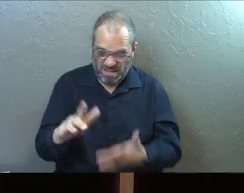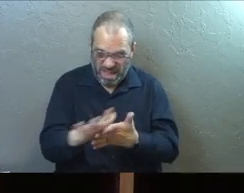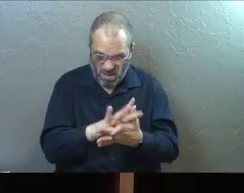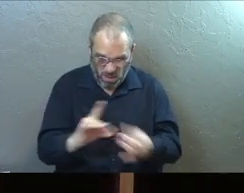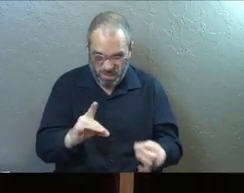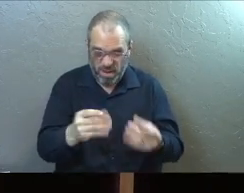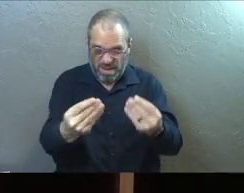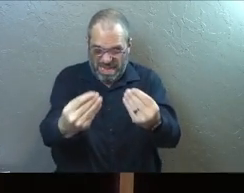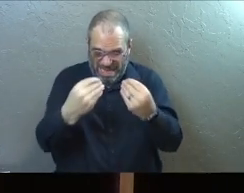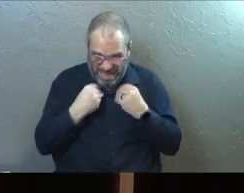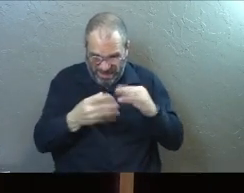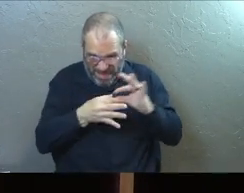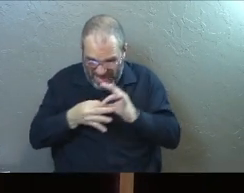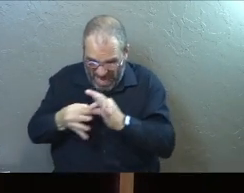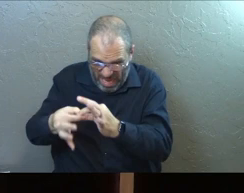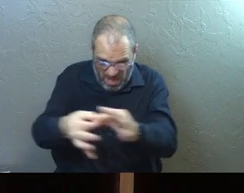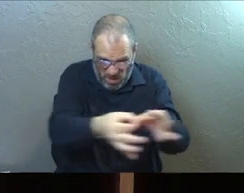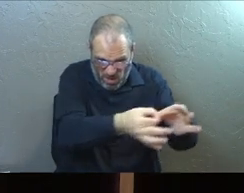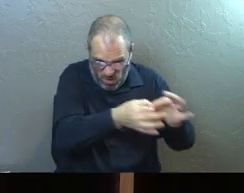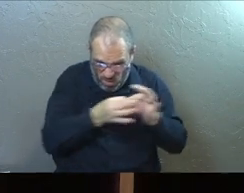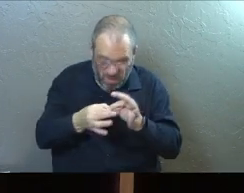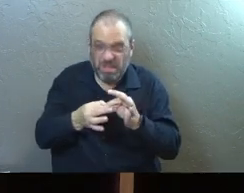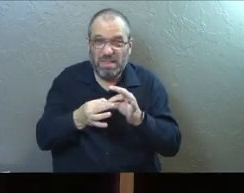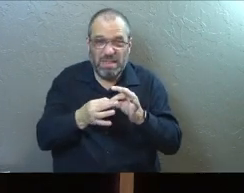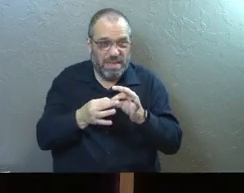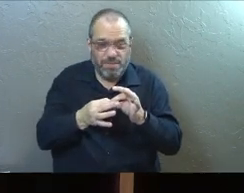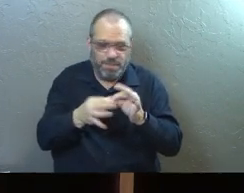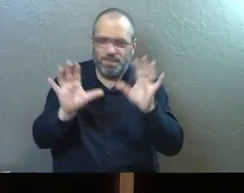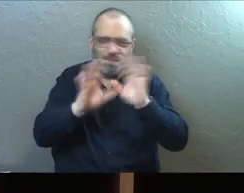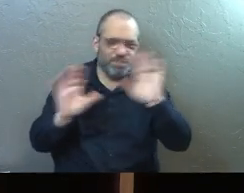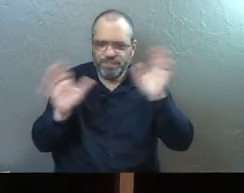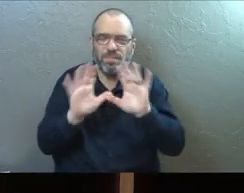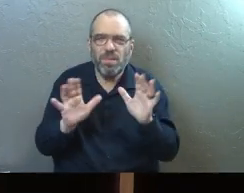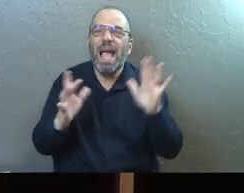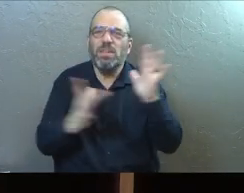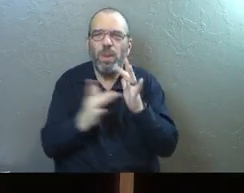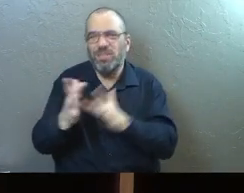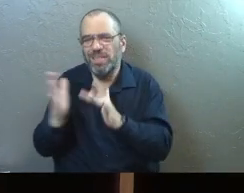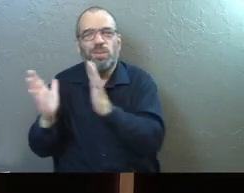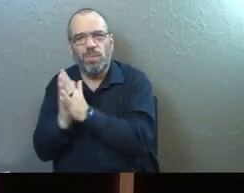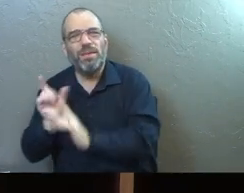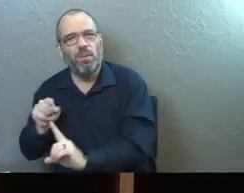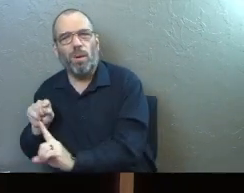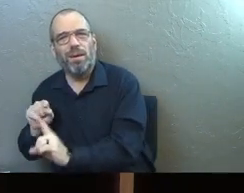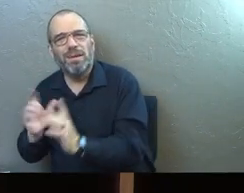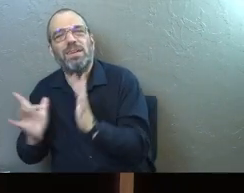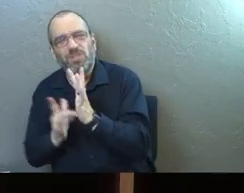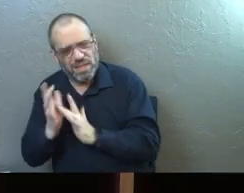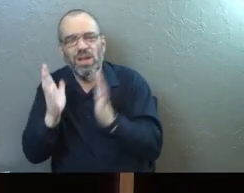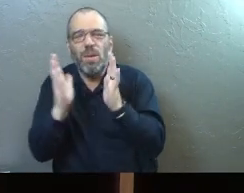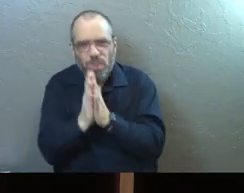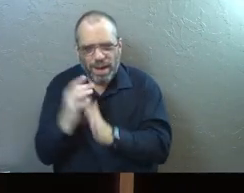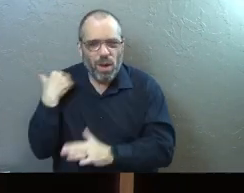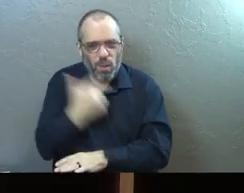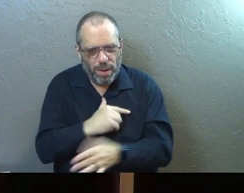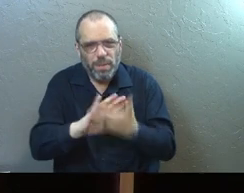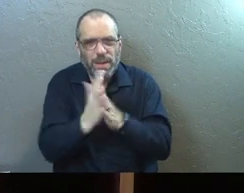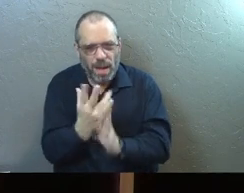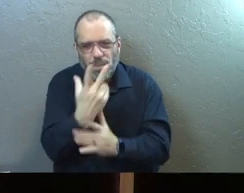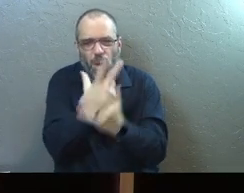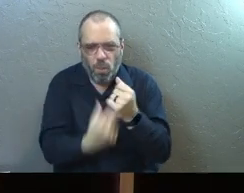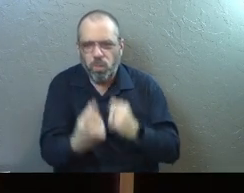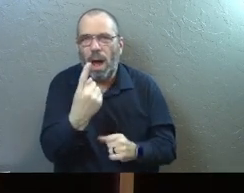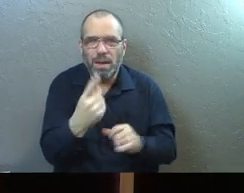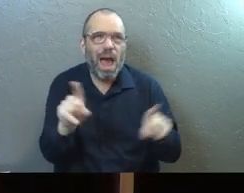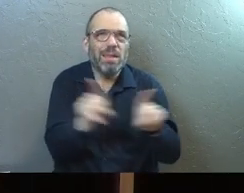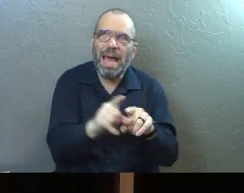Holy Spirit gives us, the unity that the Holy Spirit gives it. Number one, it's what Jesus prayed for. Jesus prayed that we would be one, just as